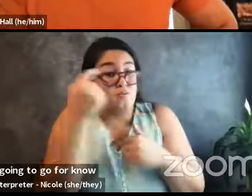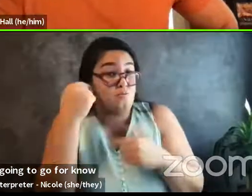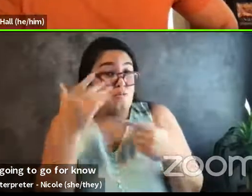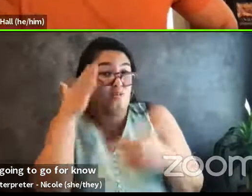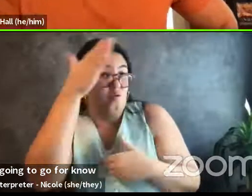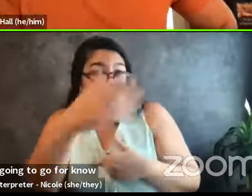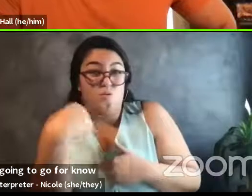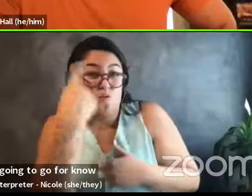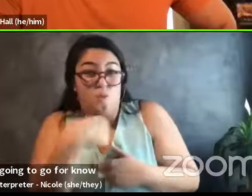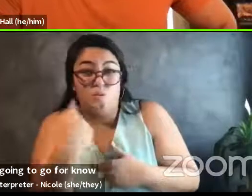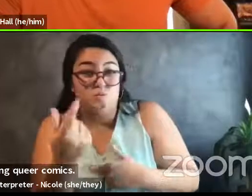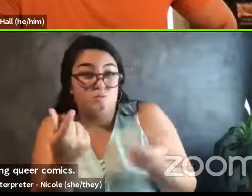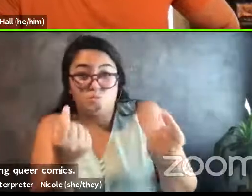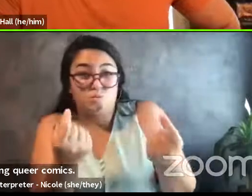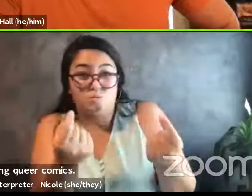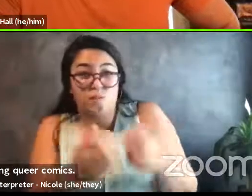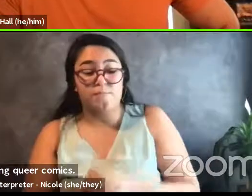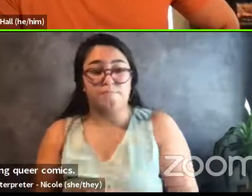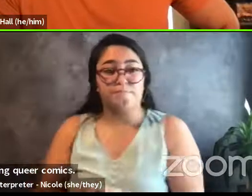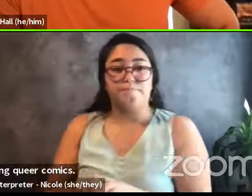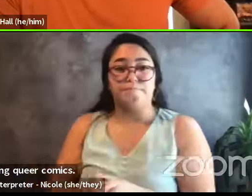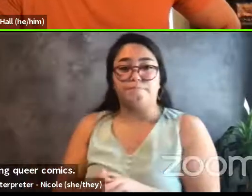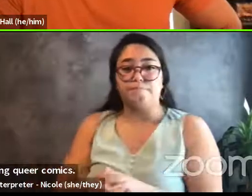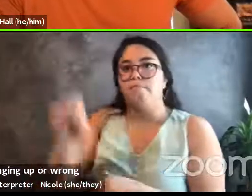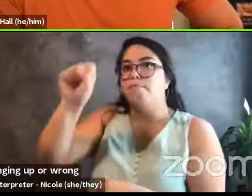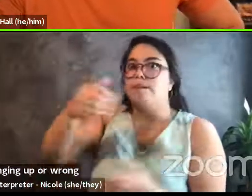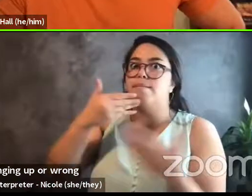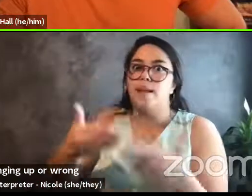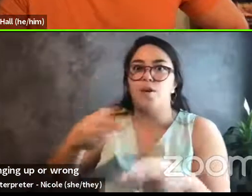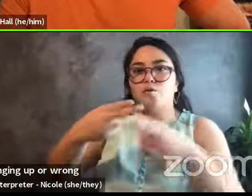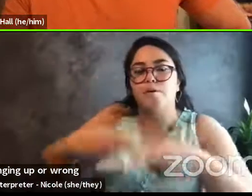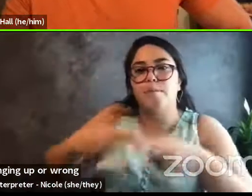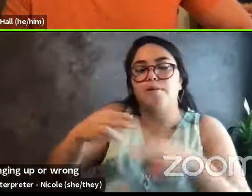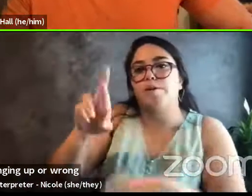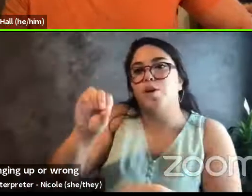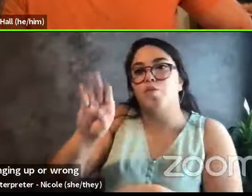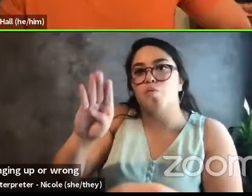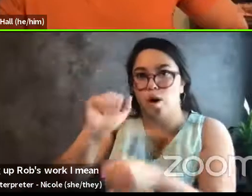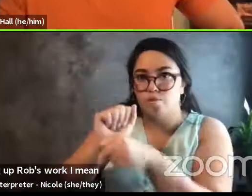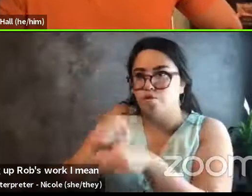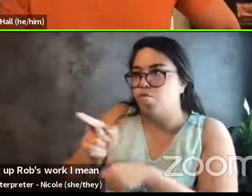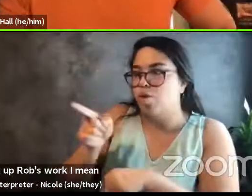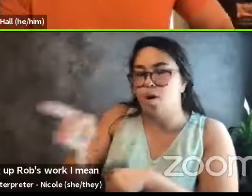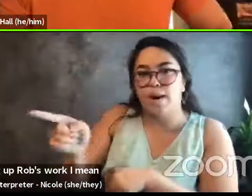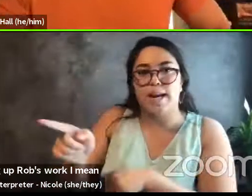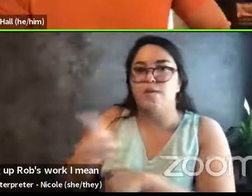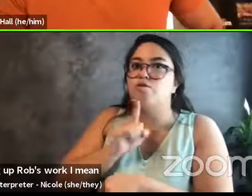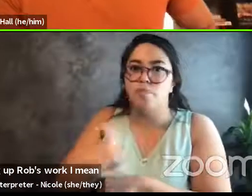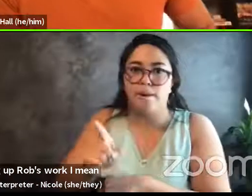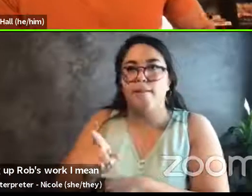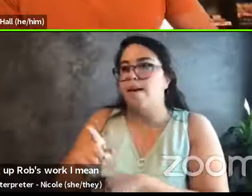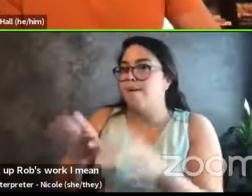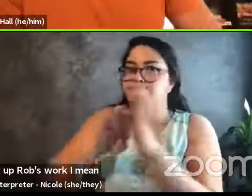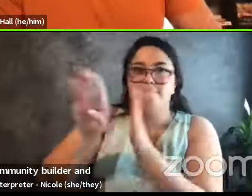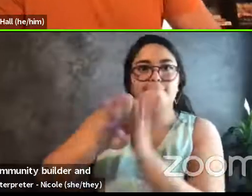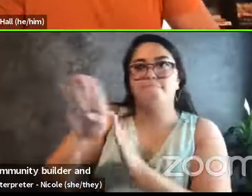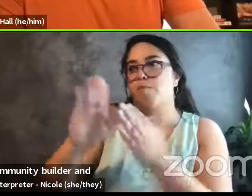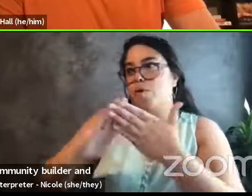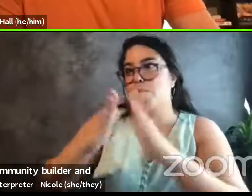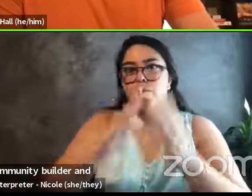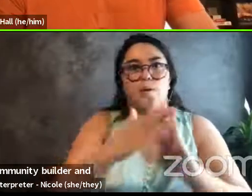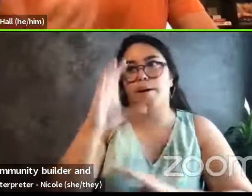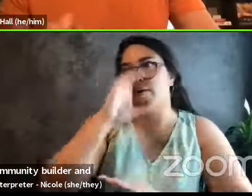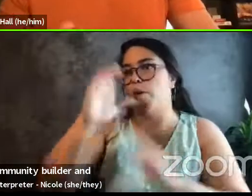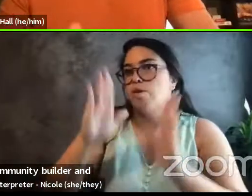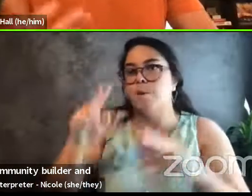Yeah. It's, um, thank you for bringing up, uh, Rob's work. I mean, he's, he's been a phenomenal community builder and cartoonist throughout all of